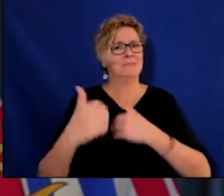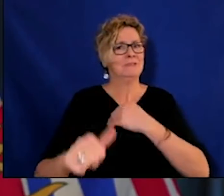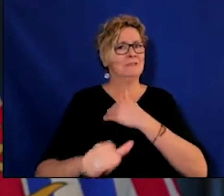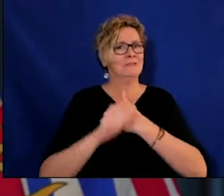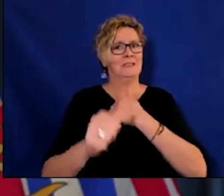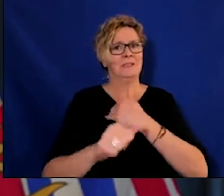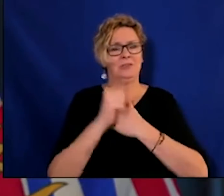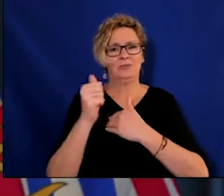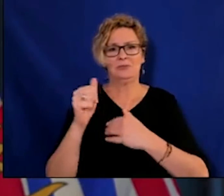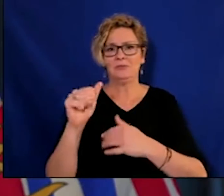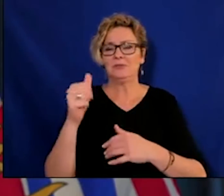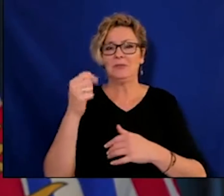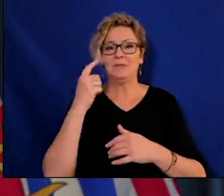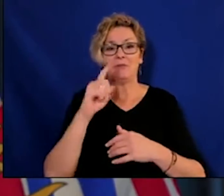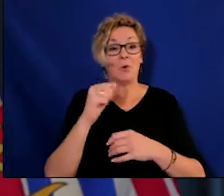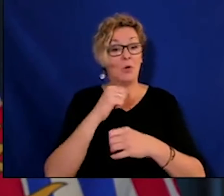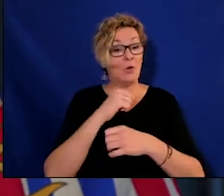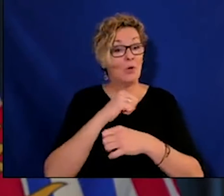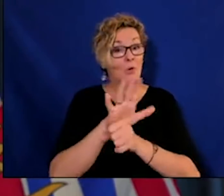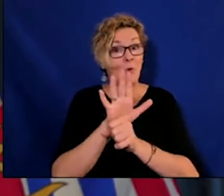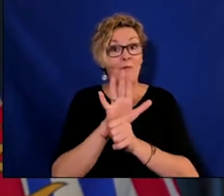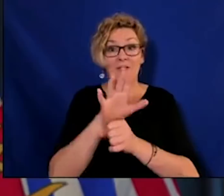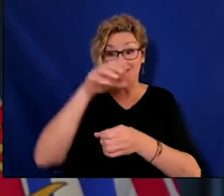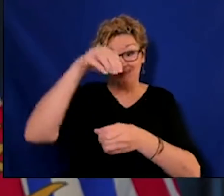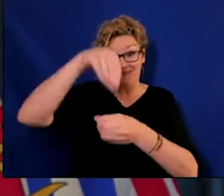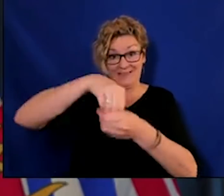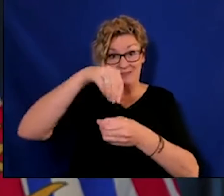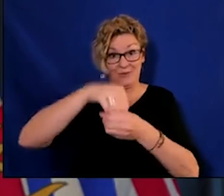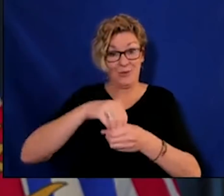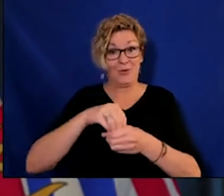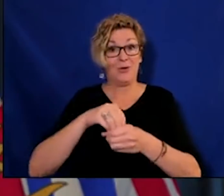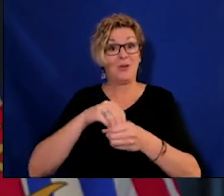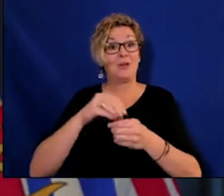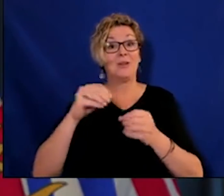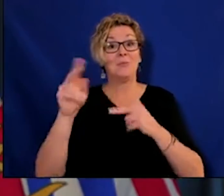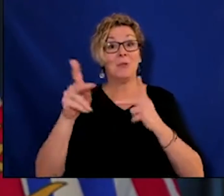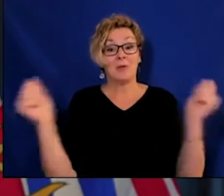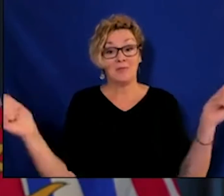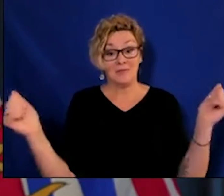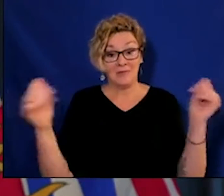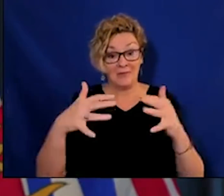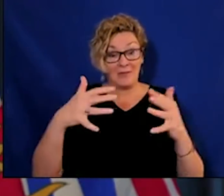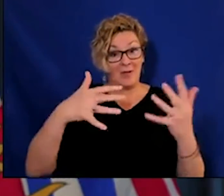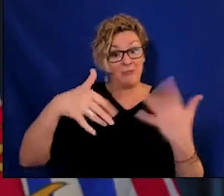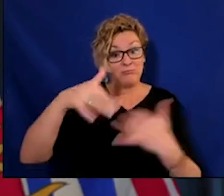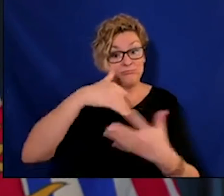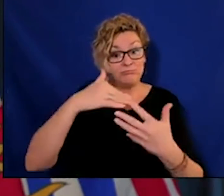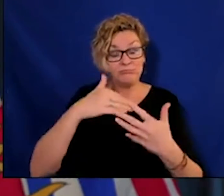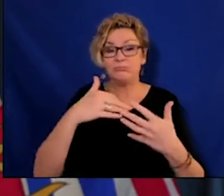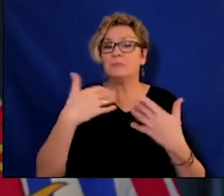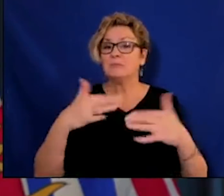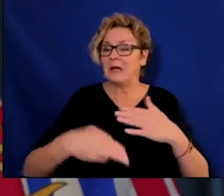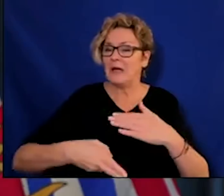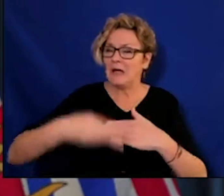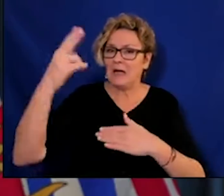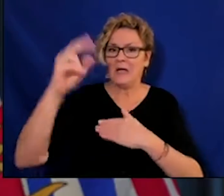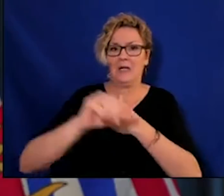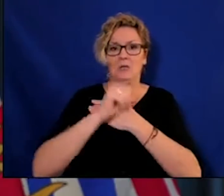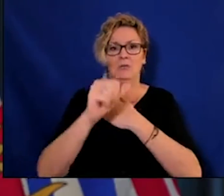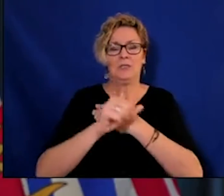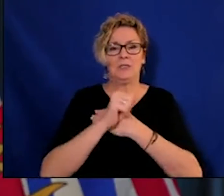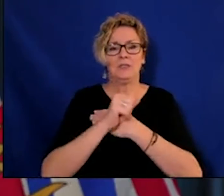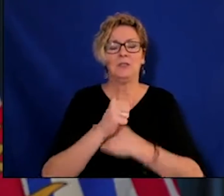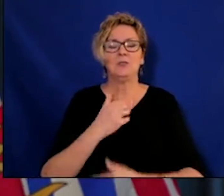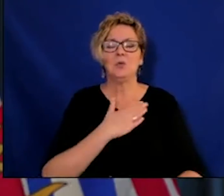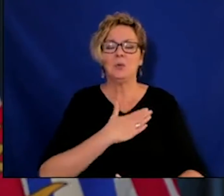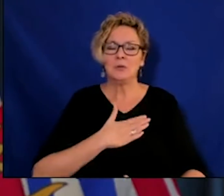it is to those people we are closest with, whether at work, at home, our social family, our social connections.